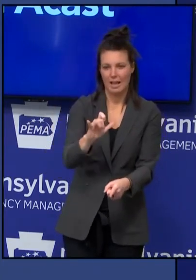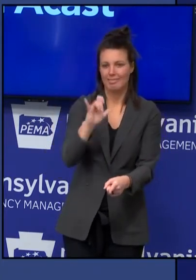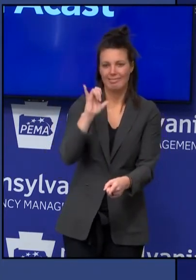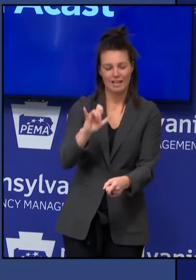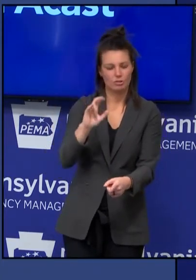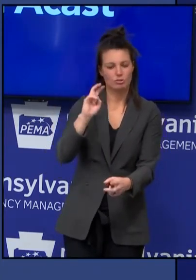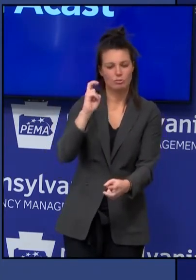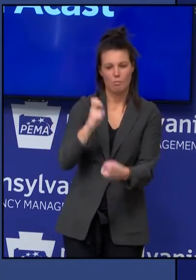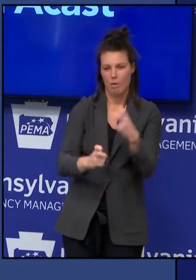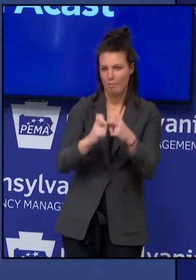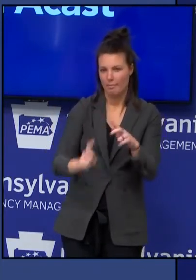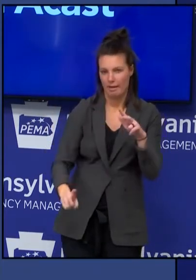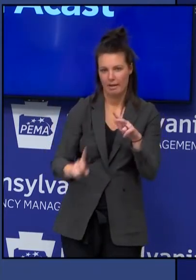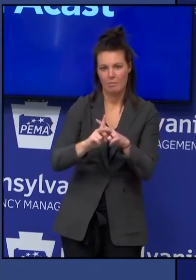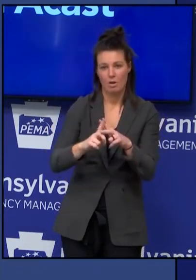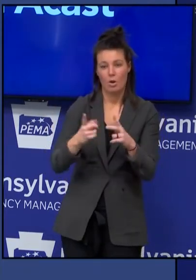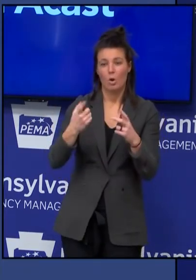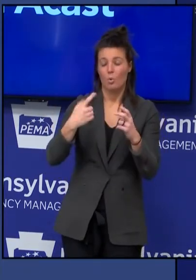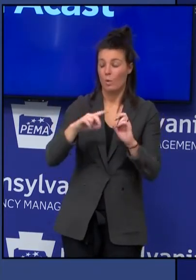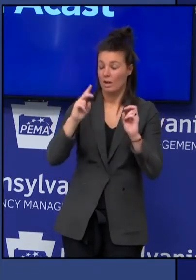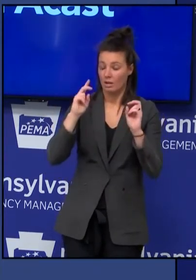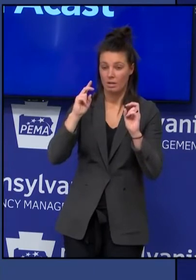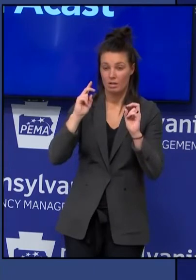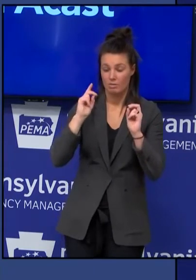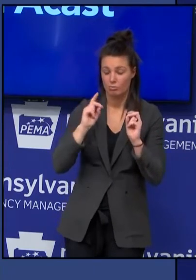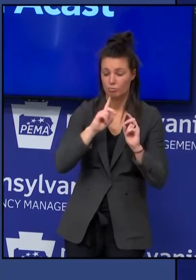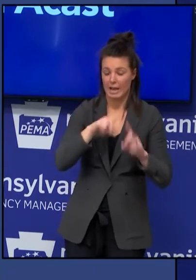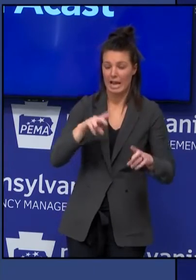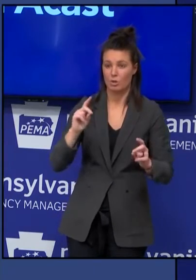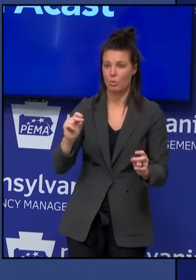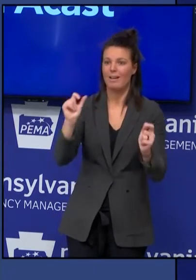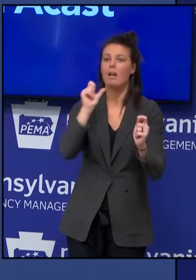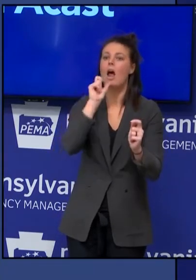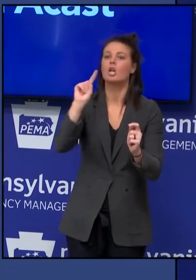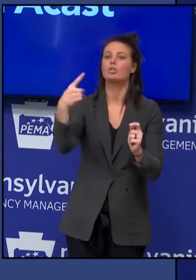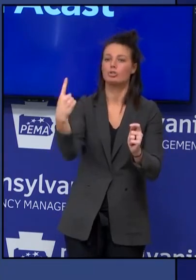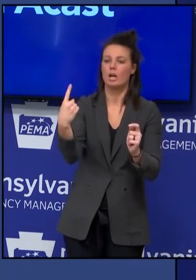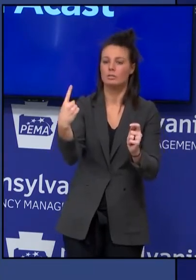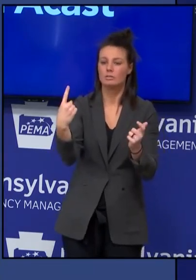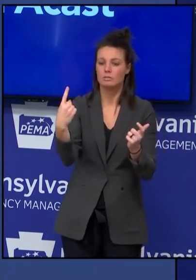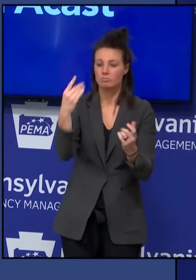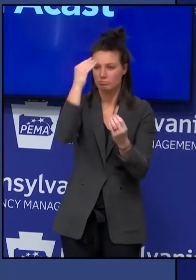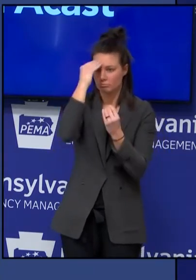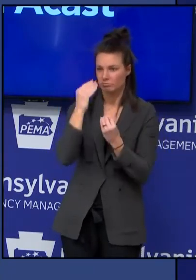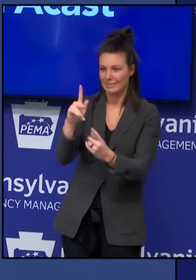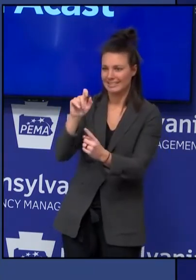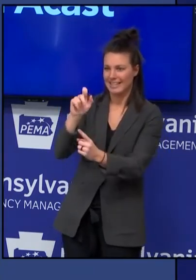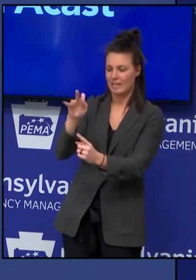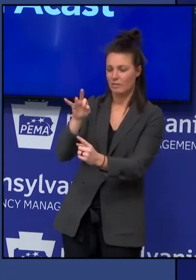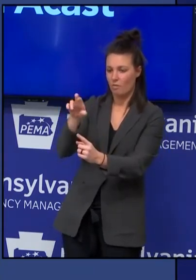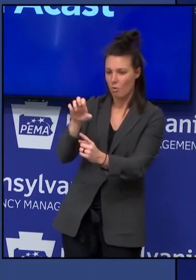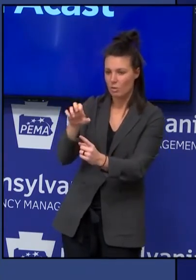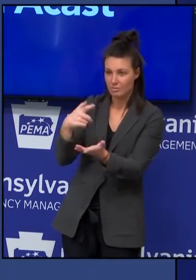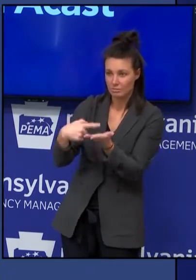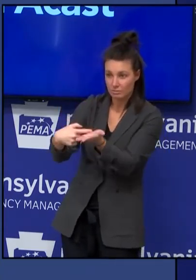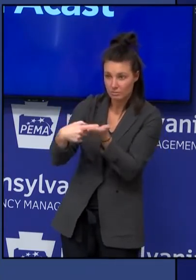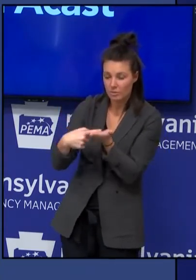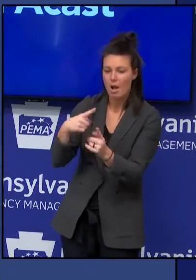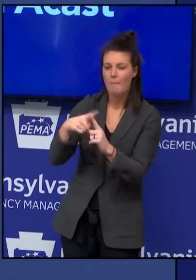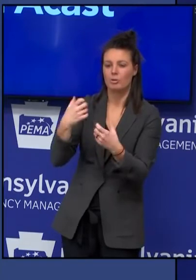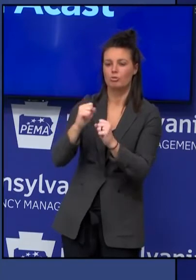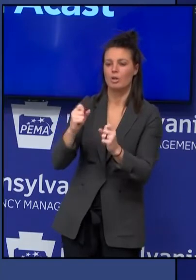that arose, and we worked very swiftly to be able to not only brief the legislative task force, but worked to